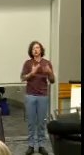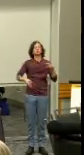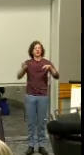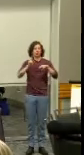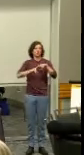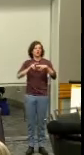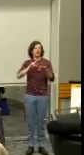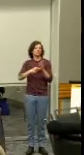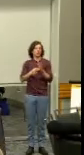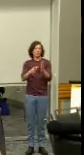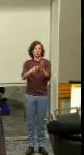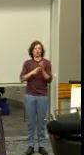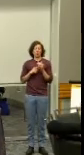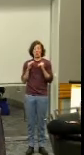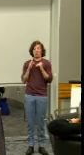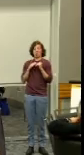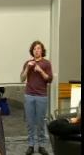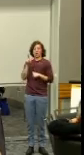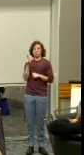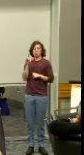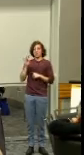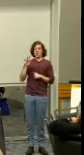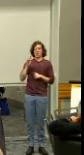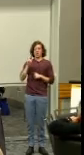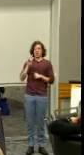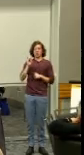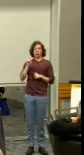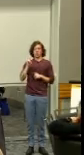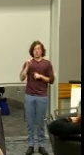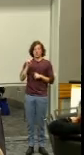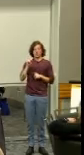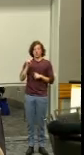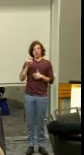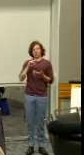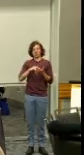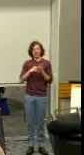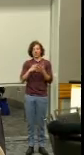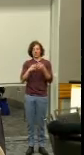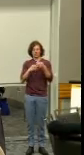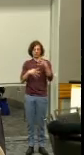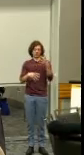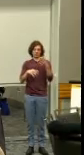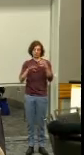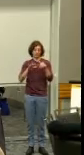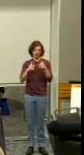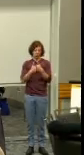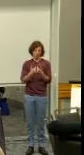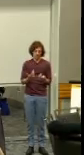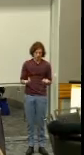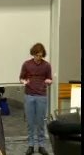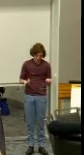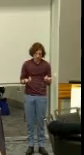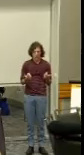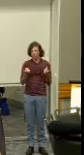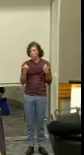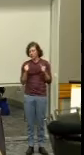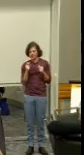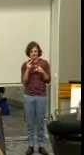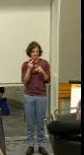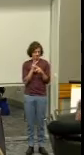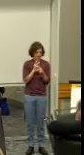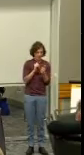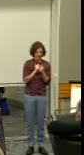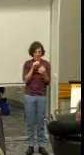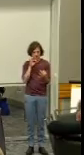like the minimum. So that has a number of challenges with fitting that many units in that